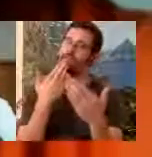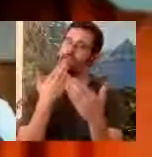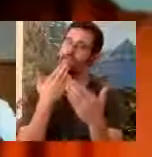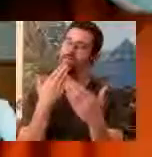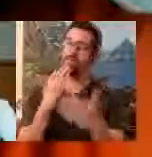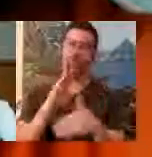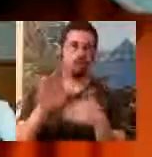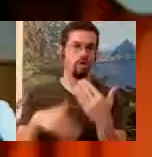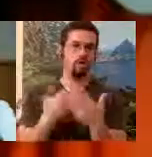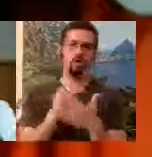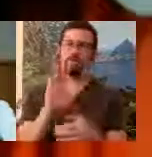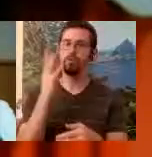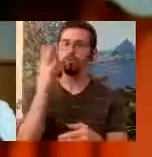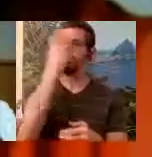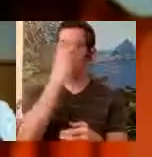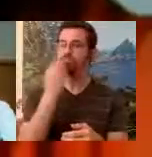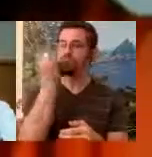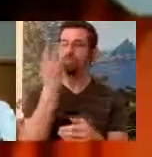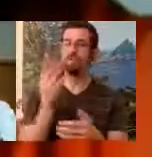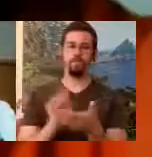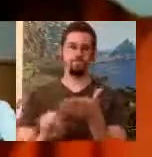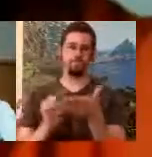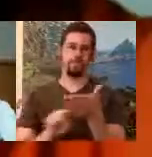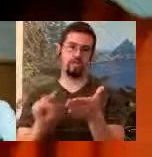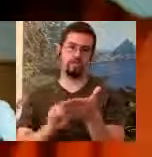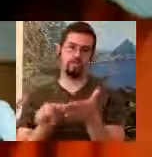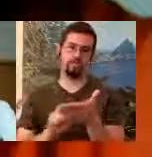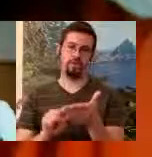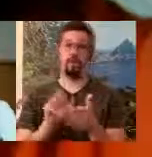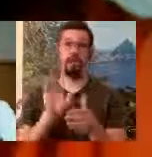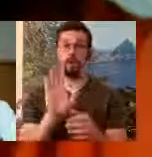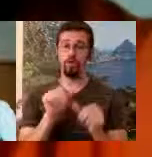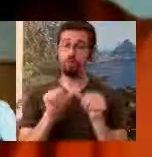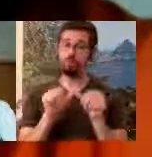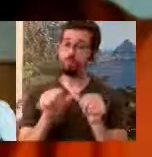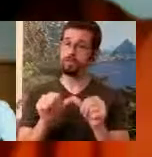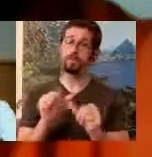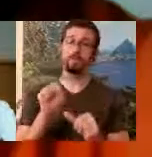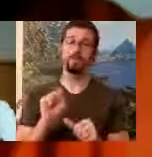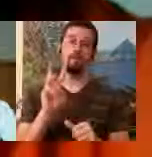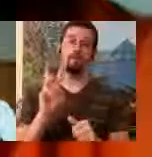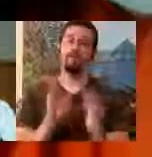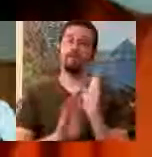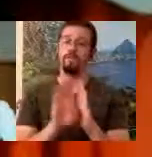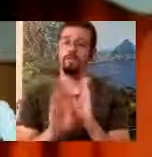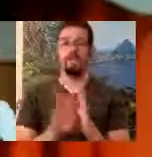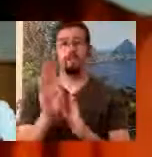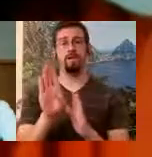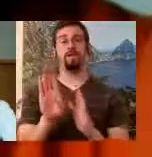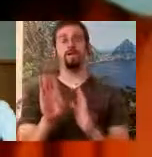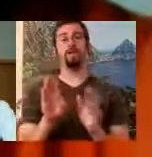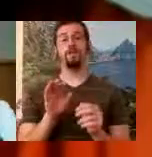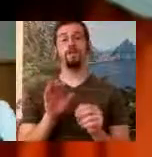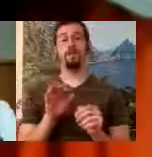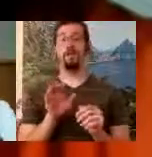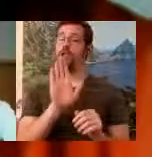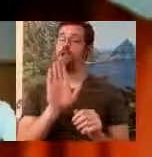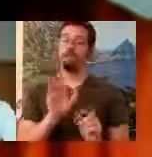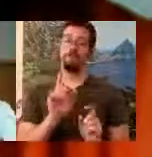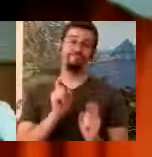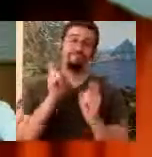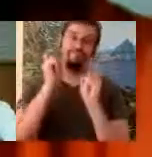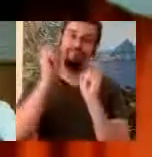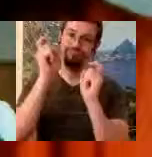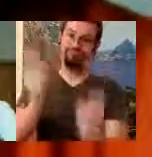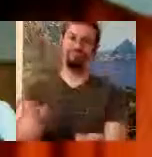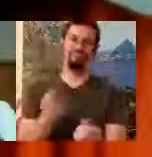all of your beautiful research and your ongoing software development. and your ongoing gifts to the world. Go